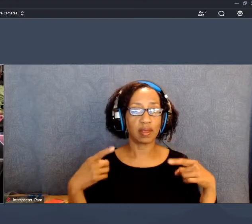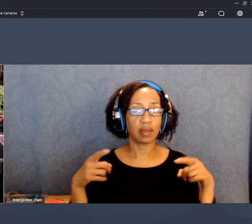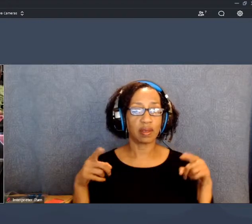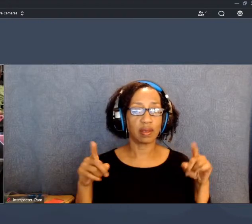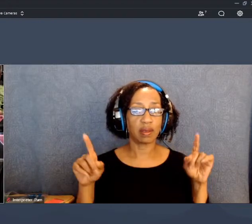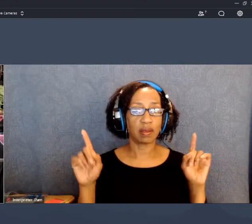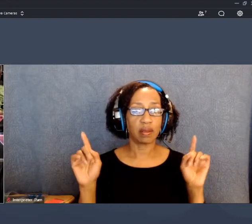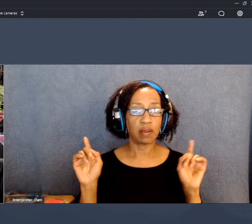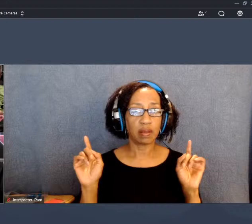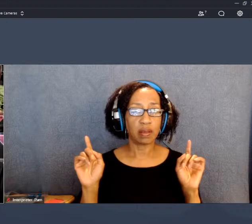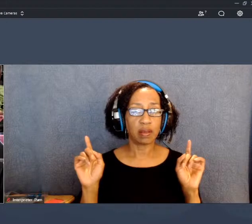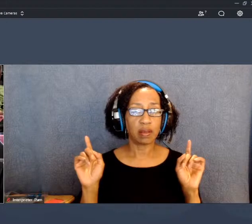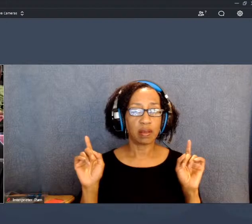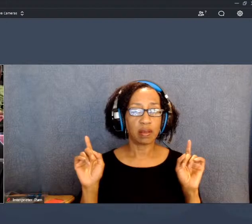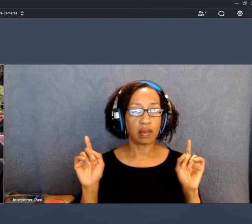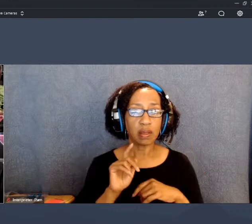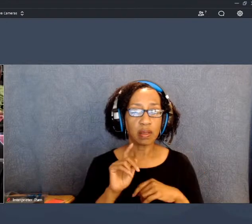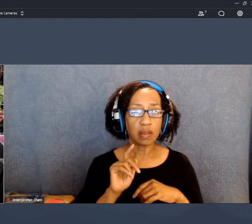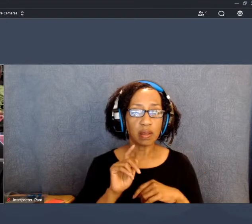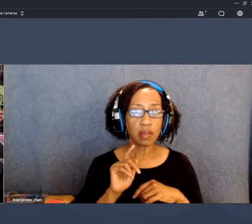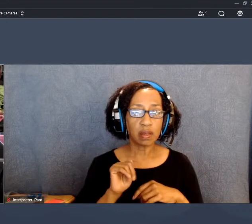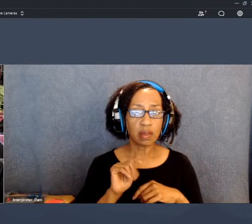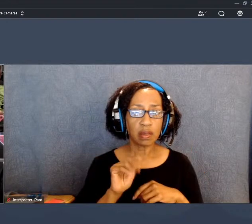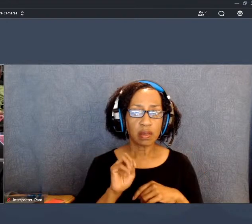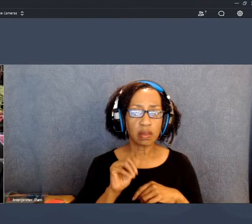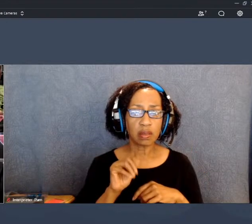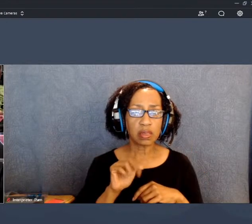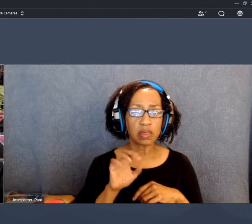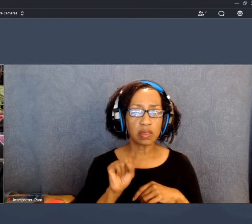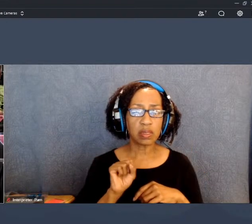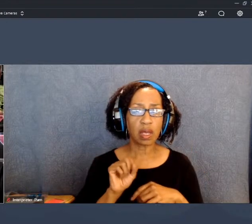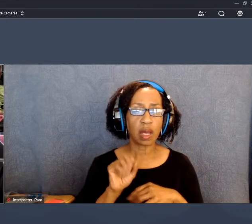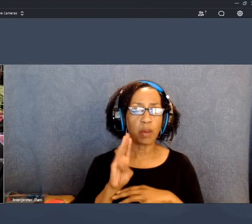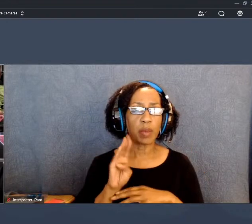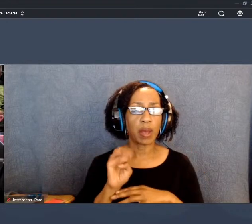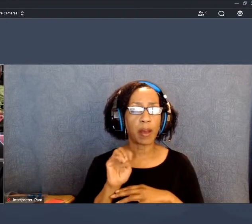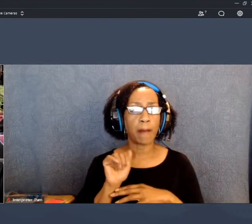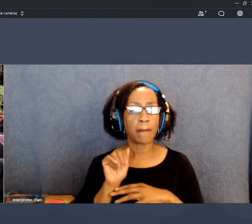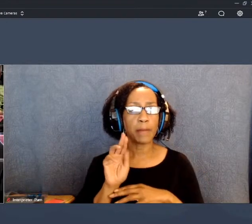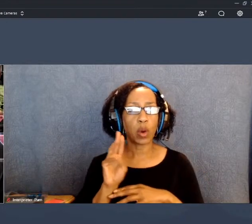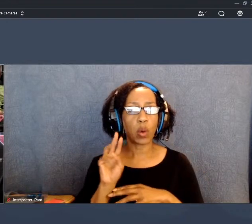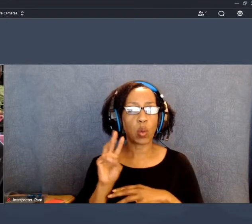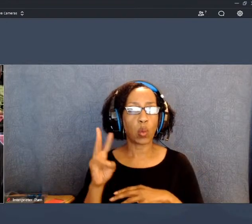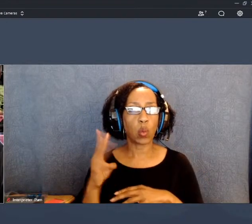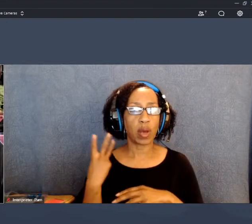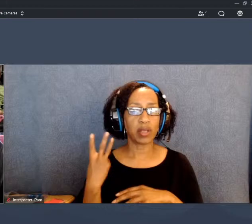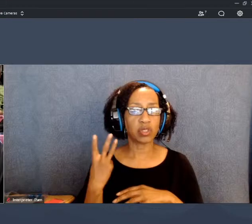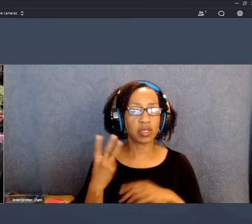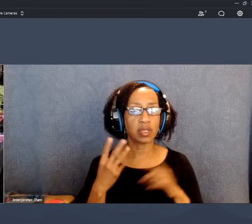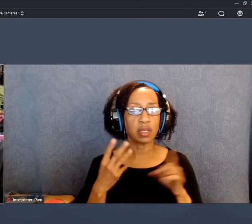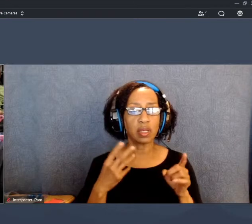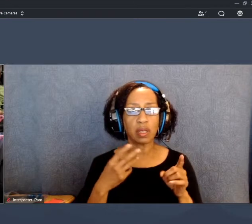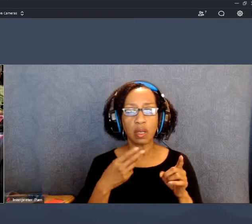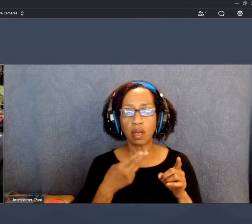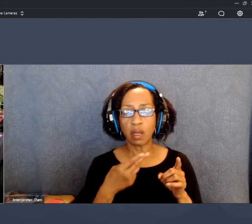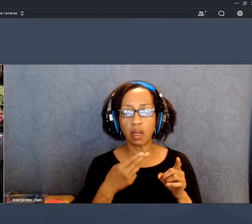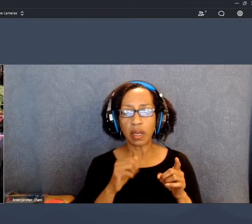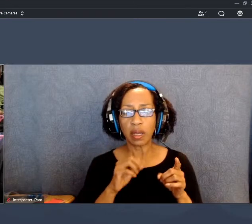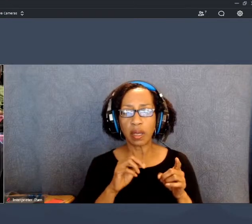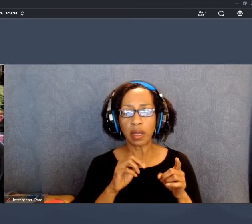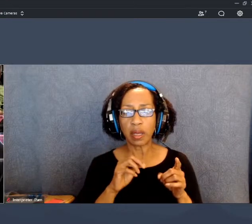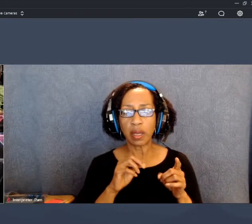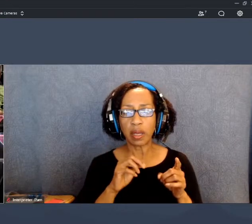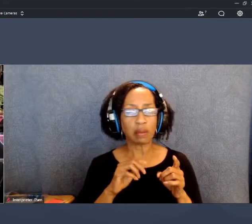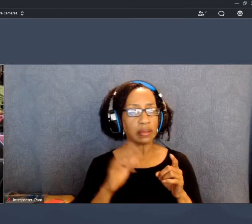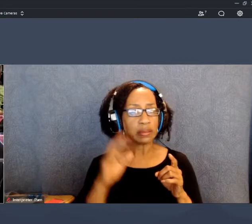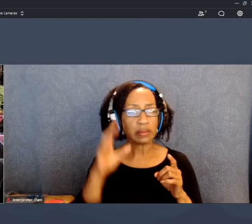Temprees. To my far left is Bo Washington, Gerald Scott, and Dale Cash. These